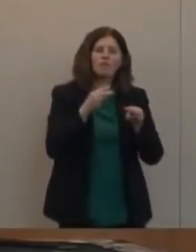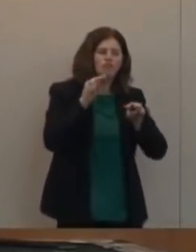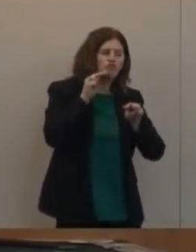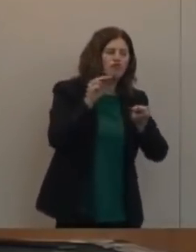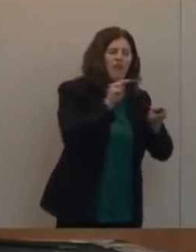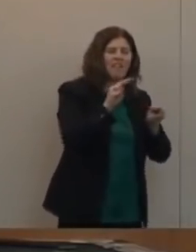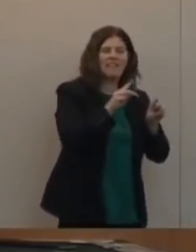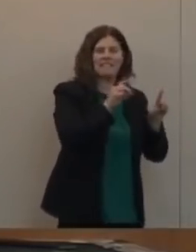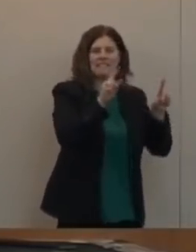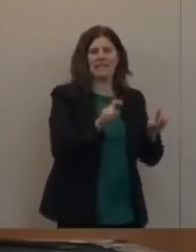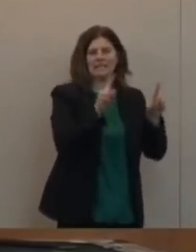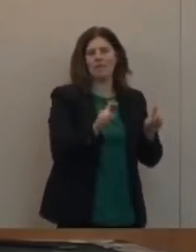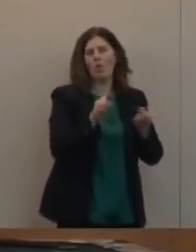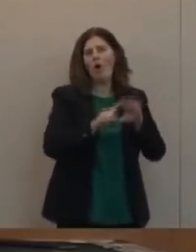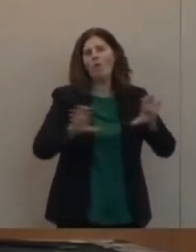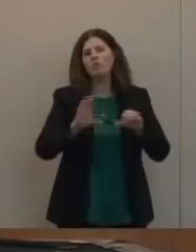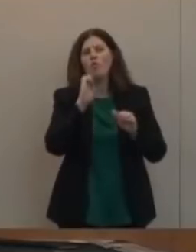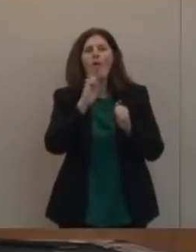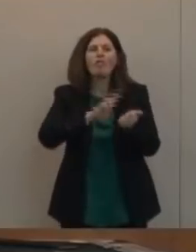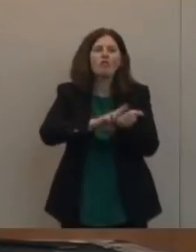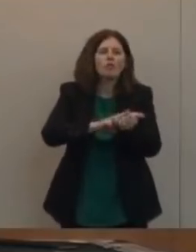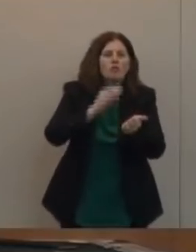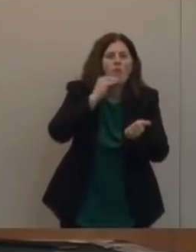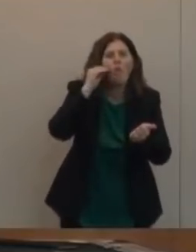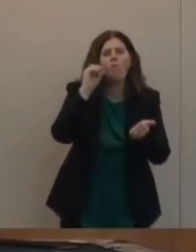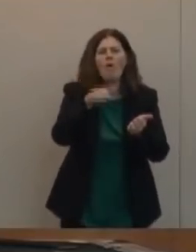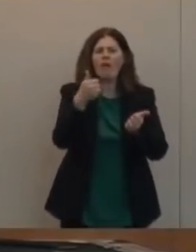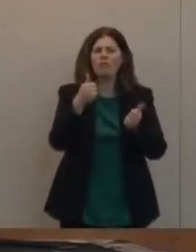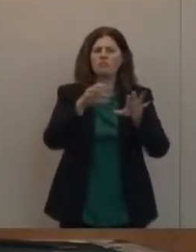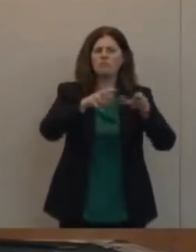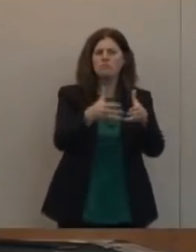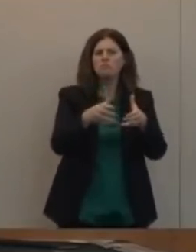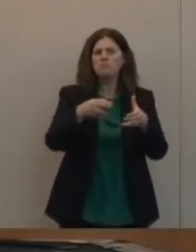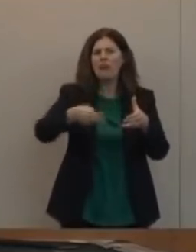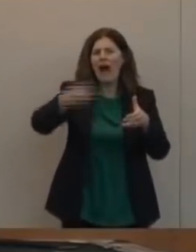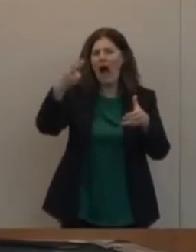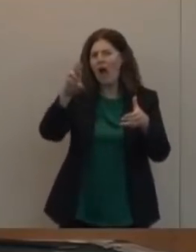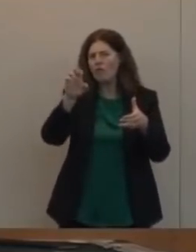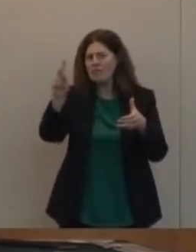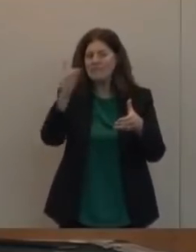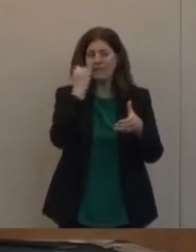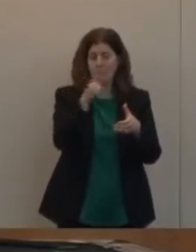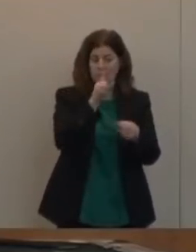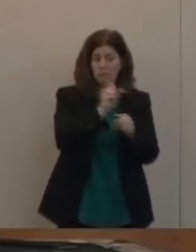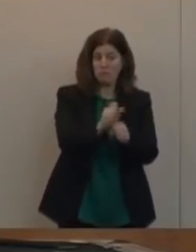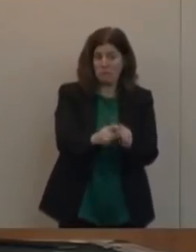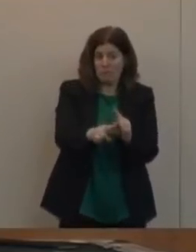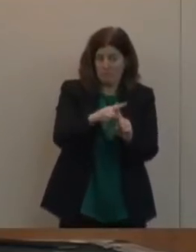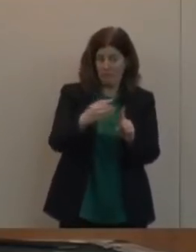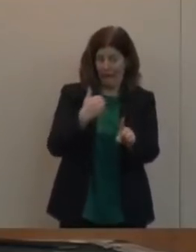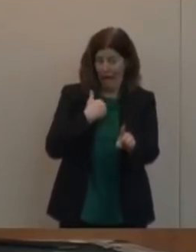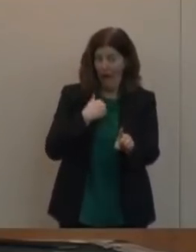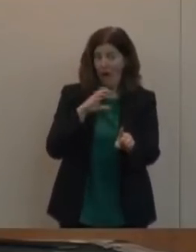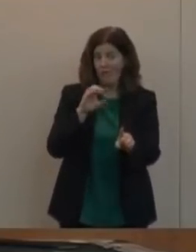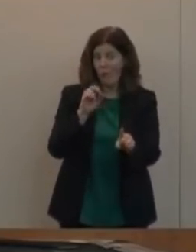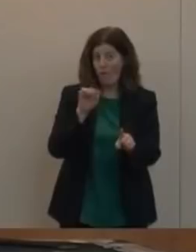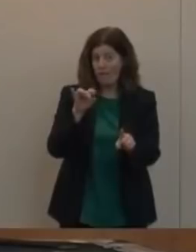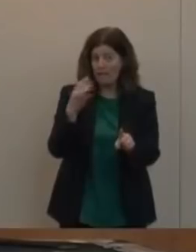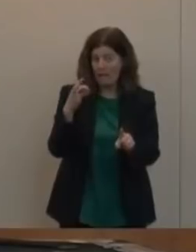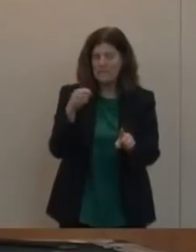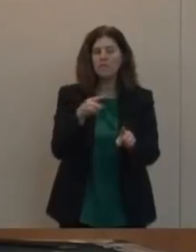we do at any of the nursing homes or any high-risk areas where we've gotten a positive COVID-19